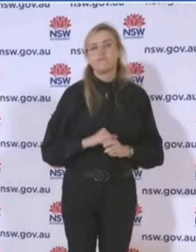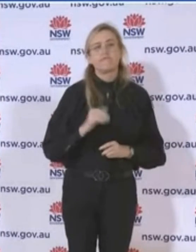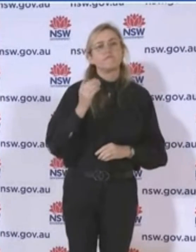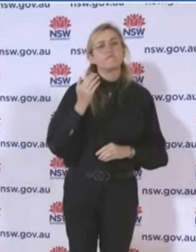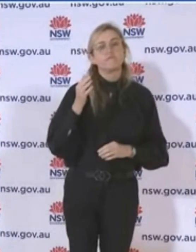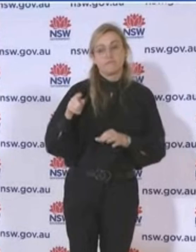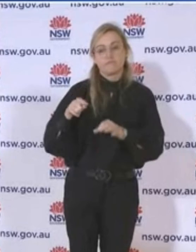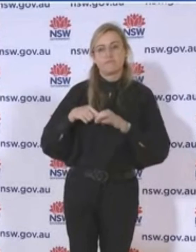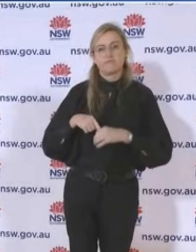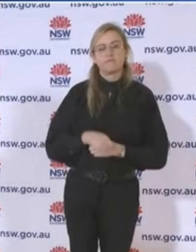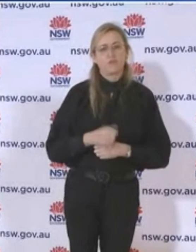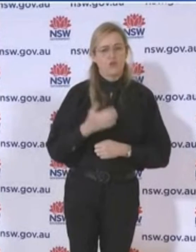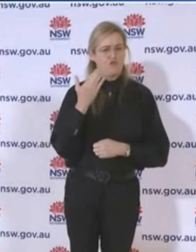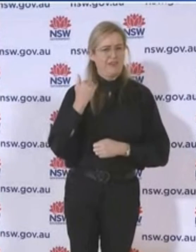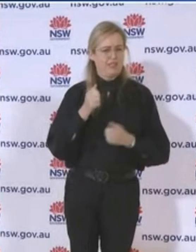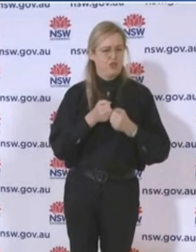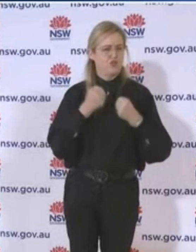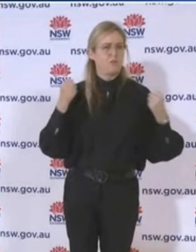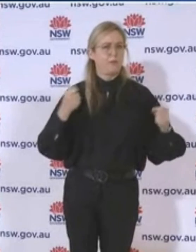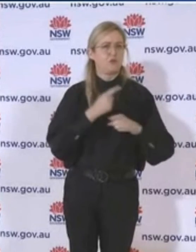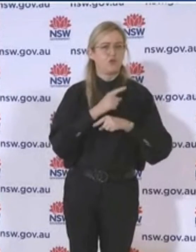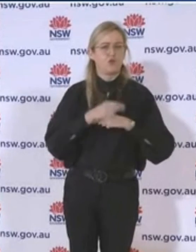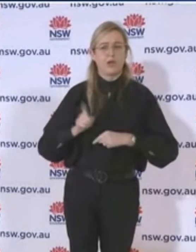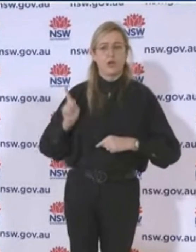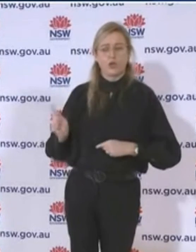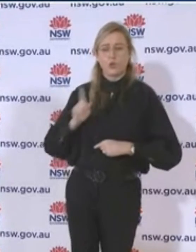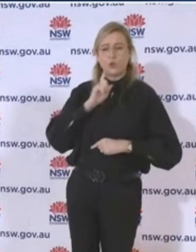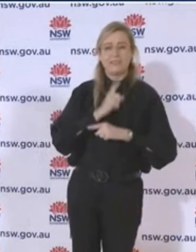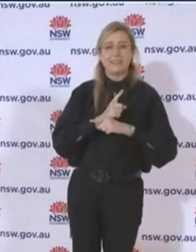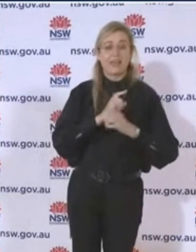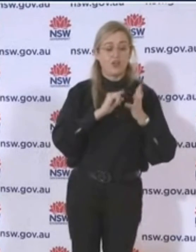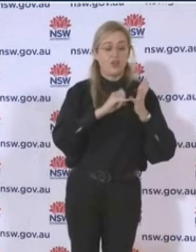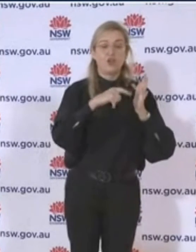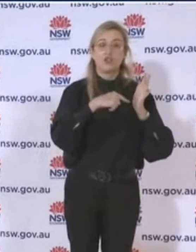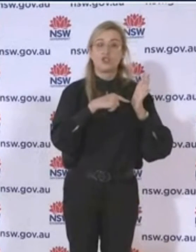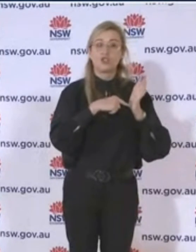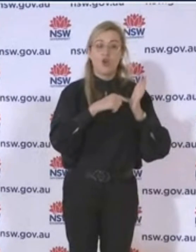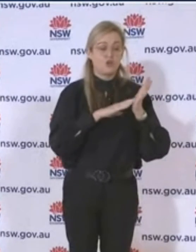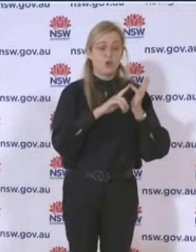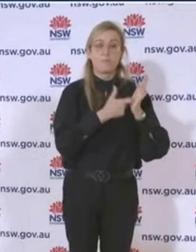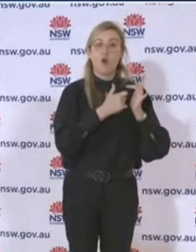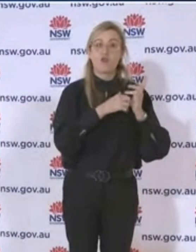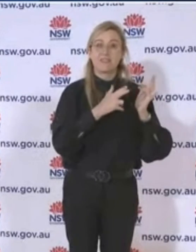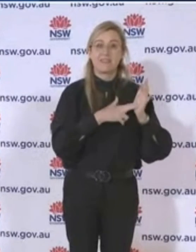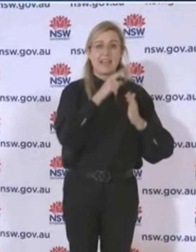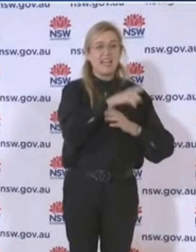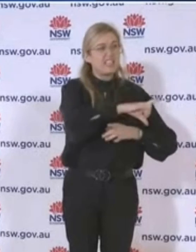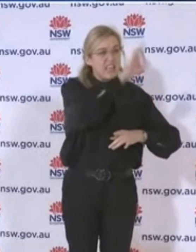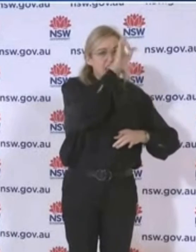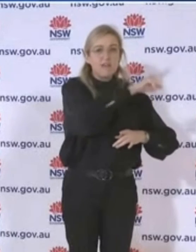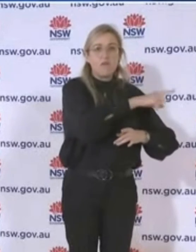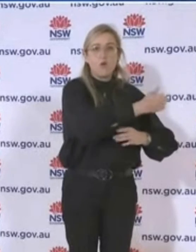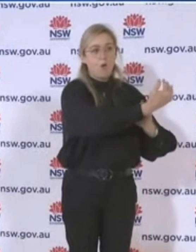is a bully and that he's evil. What do you say? Can I thank the Prime Minister for